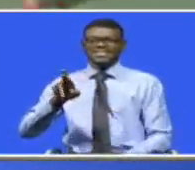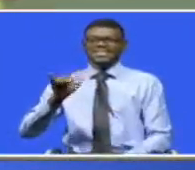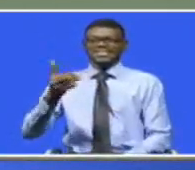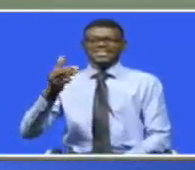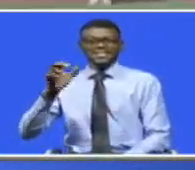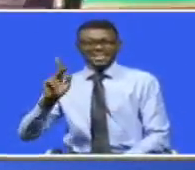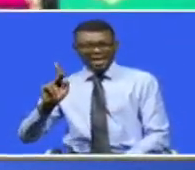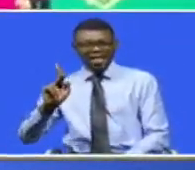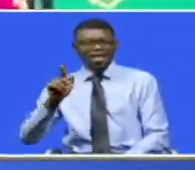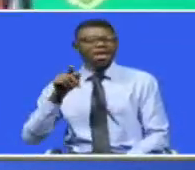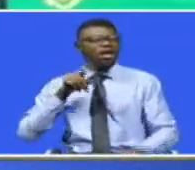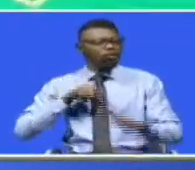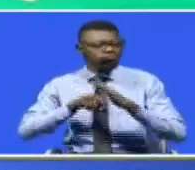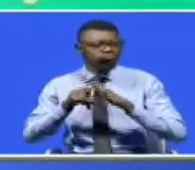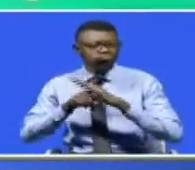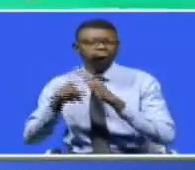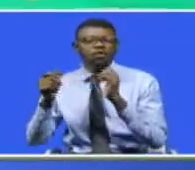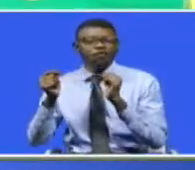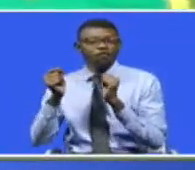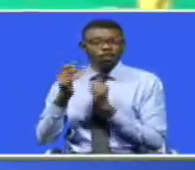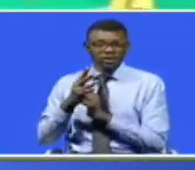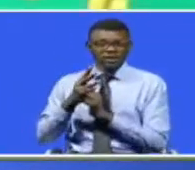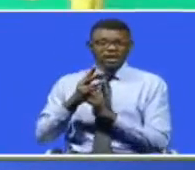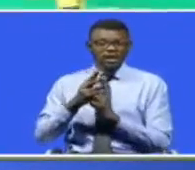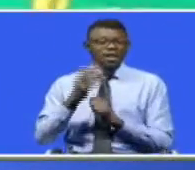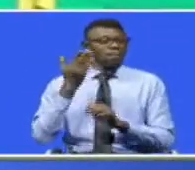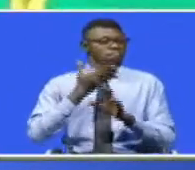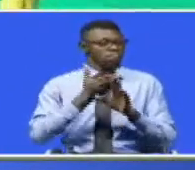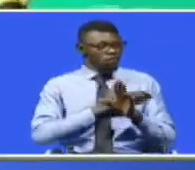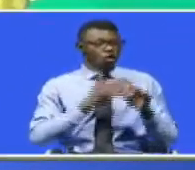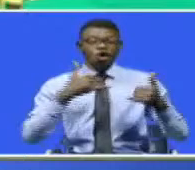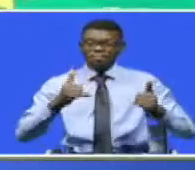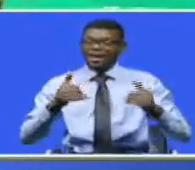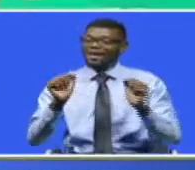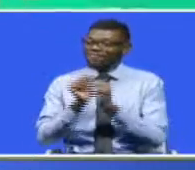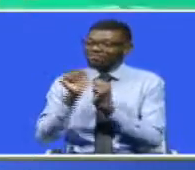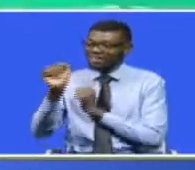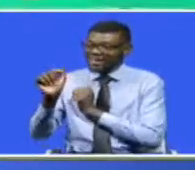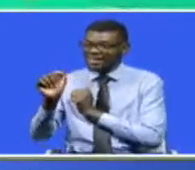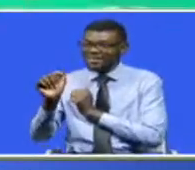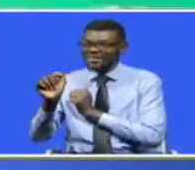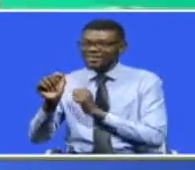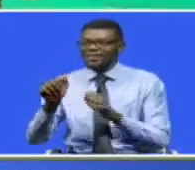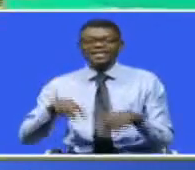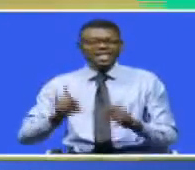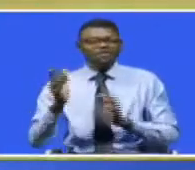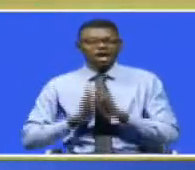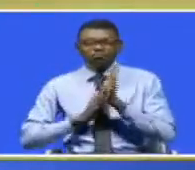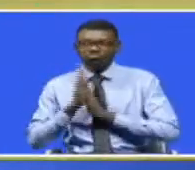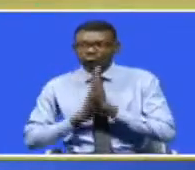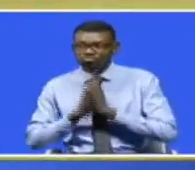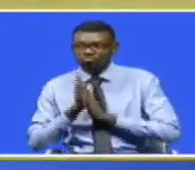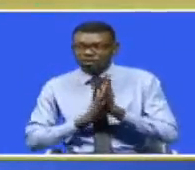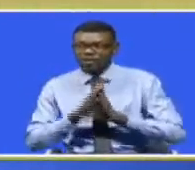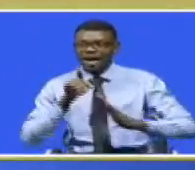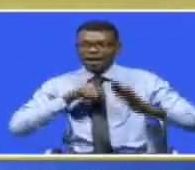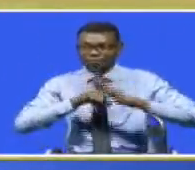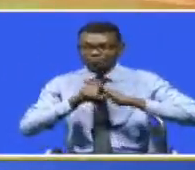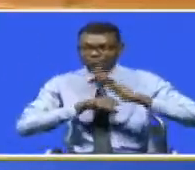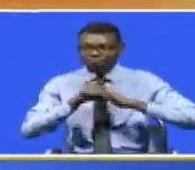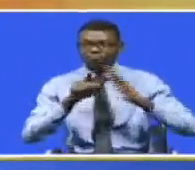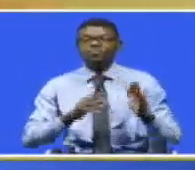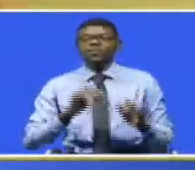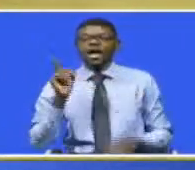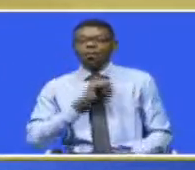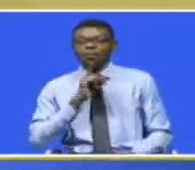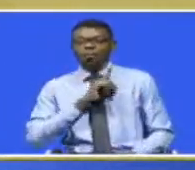He has bagged 14 goals in 15 matches for Kariobangi Sharks, and he is geared to score more when the league resumes.